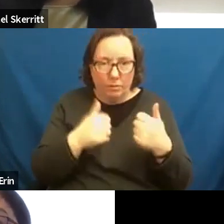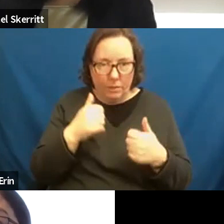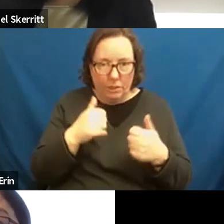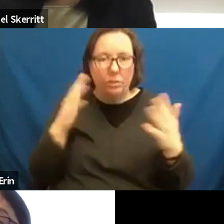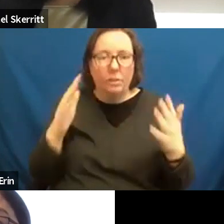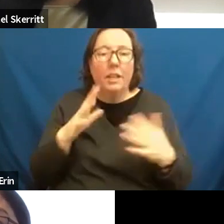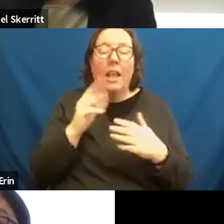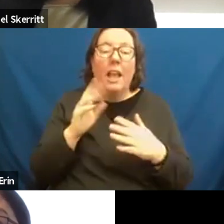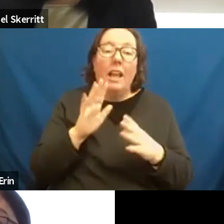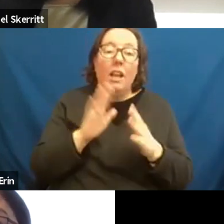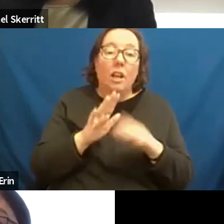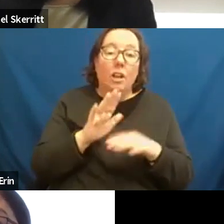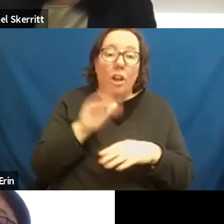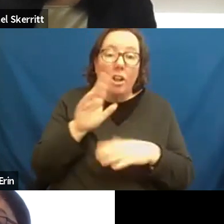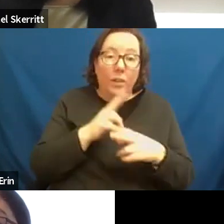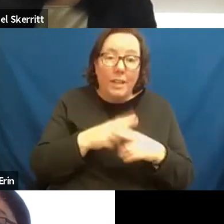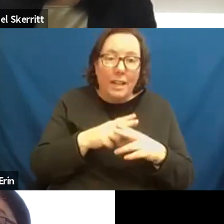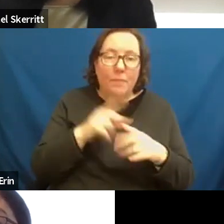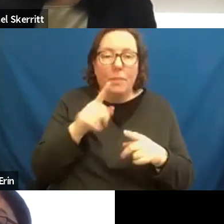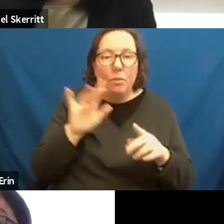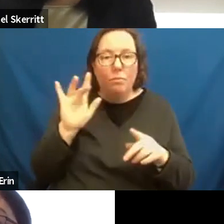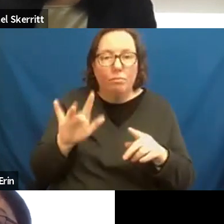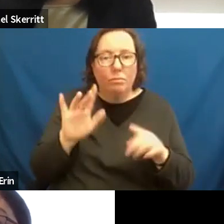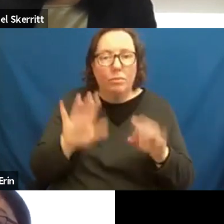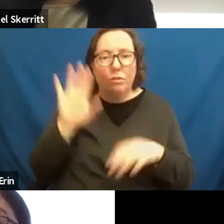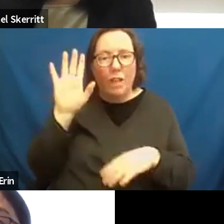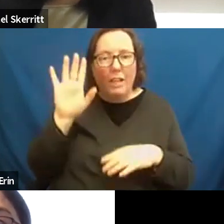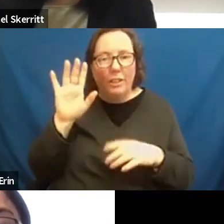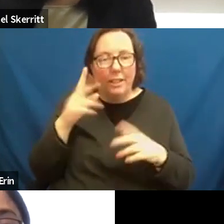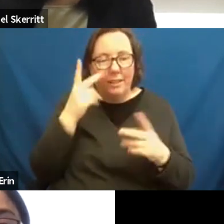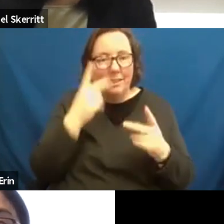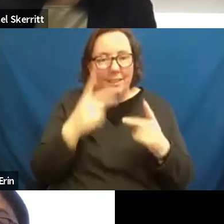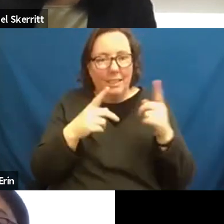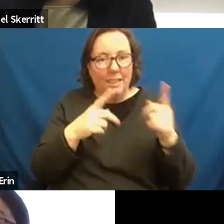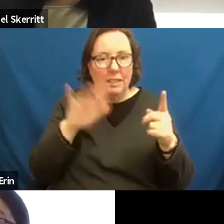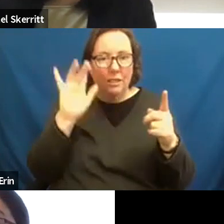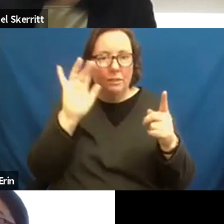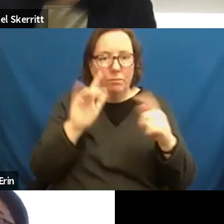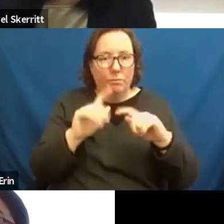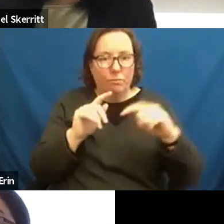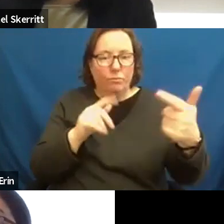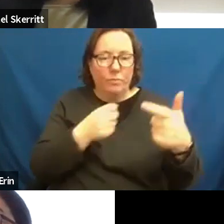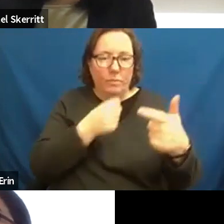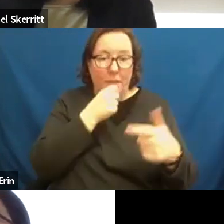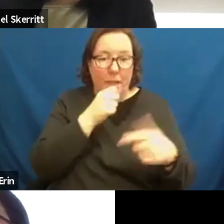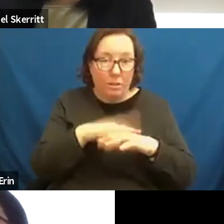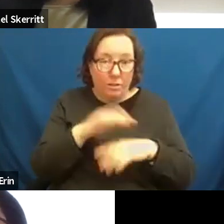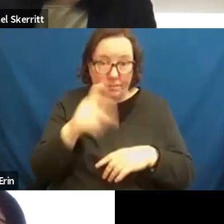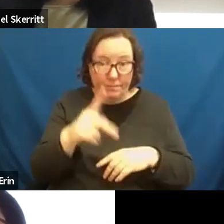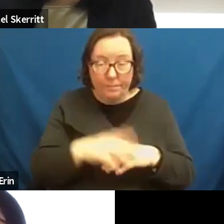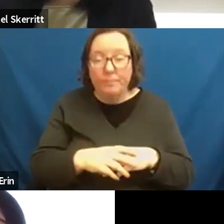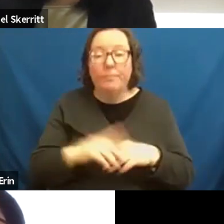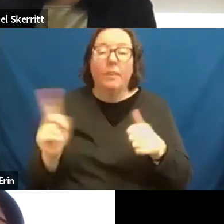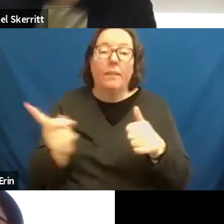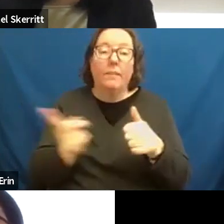into Zoom with the same name you used to sign up for public comment. That will allow us to identify you when it's your turn to testify. Our